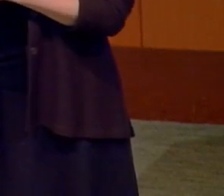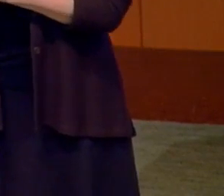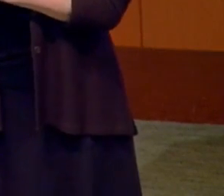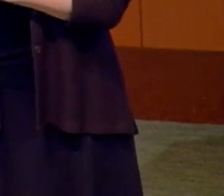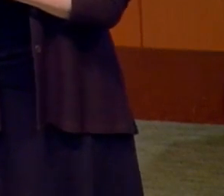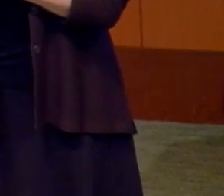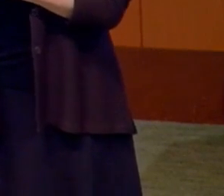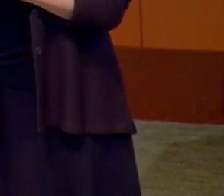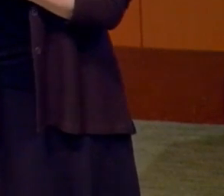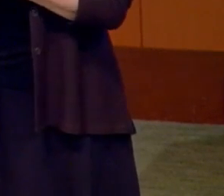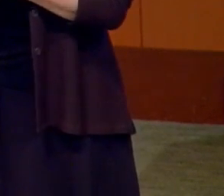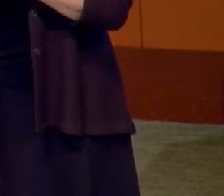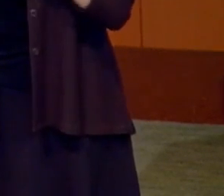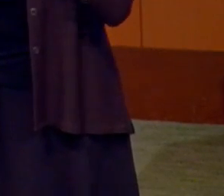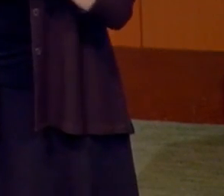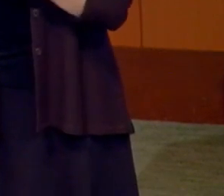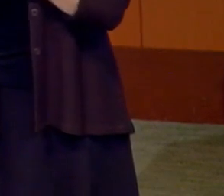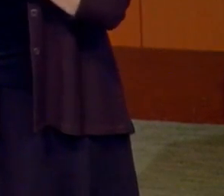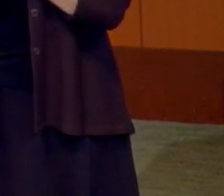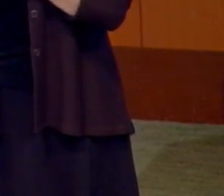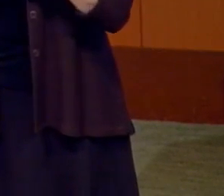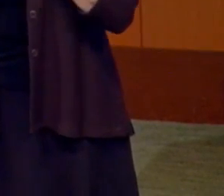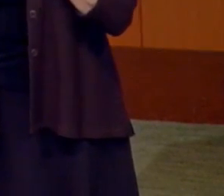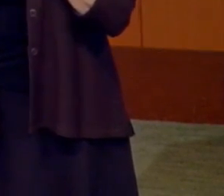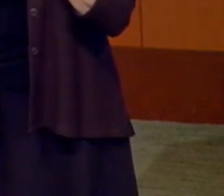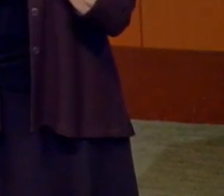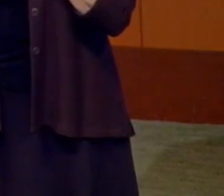40% of the people who work there are people with disabilities.